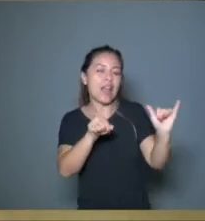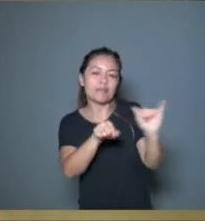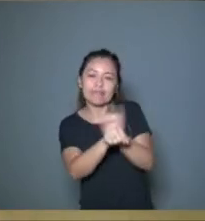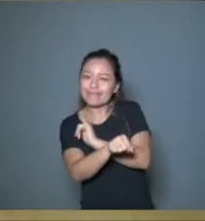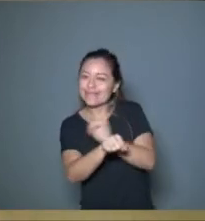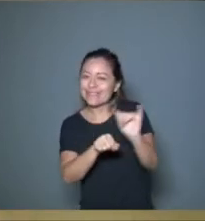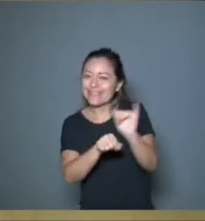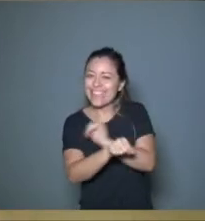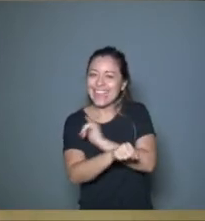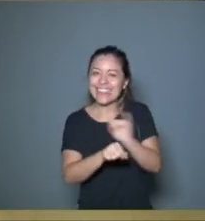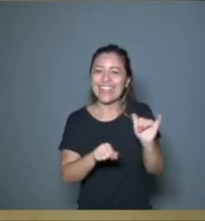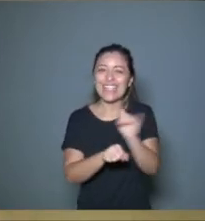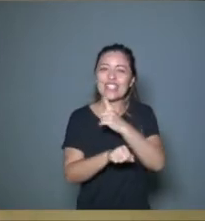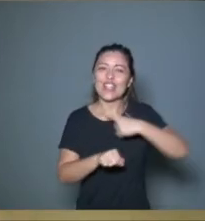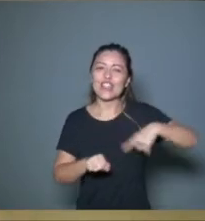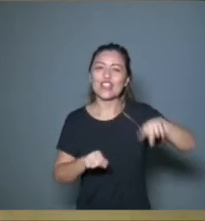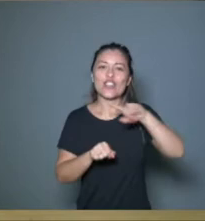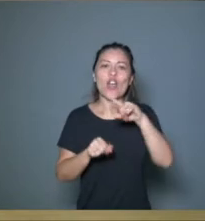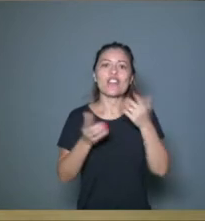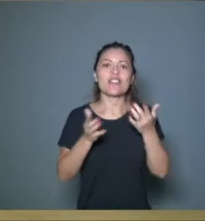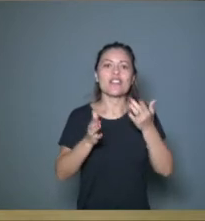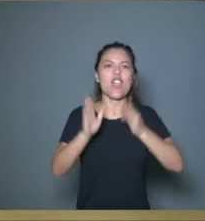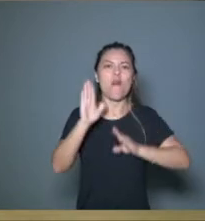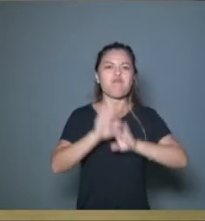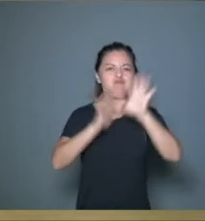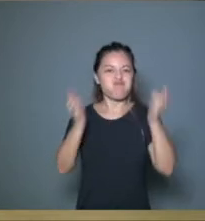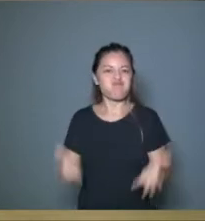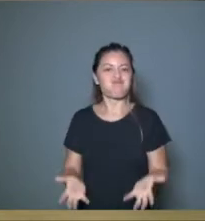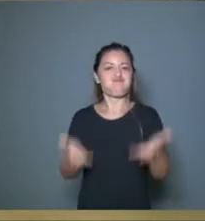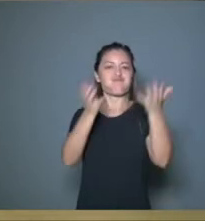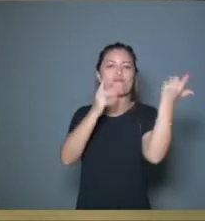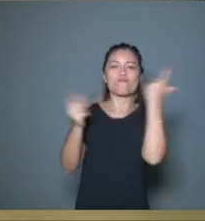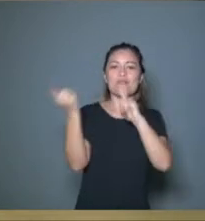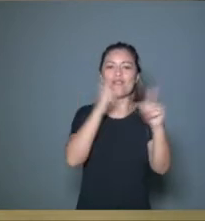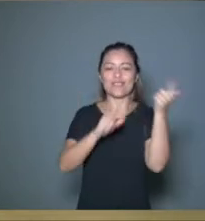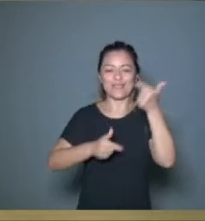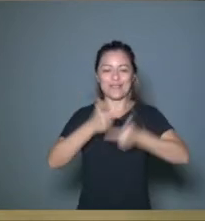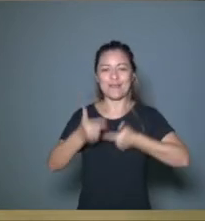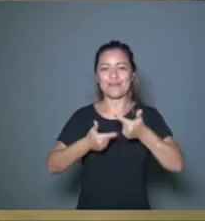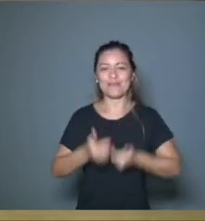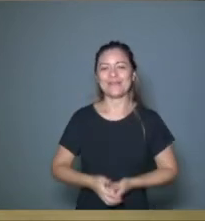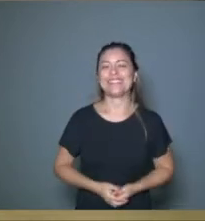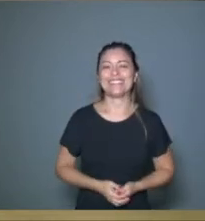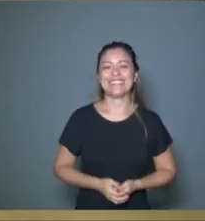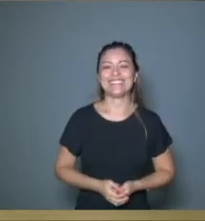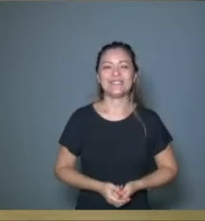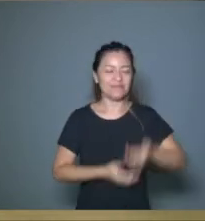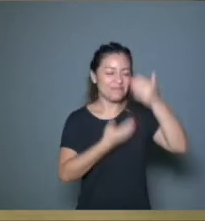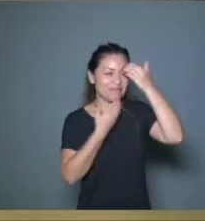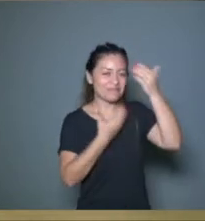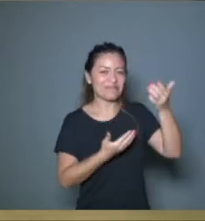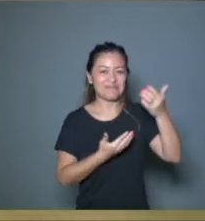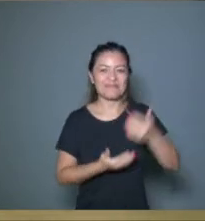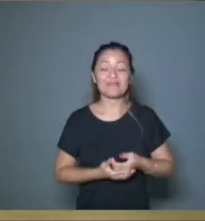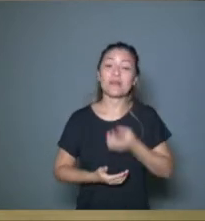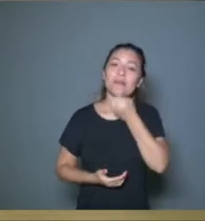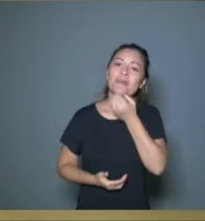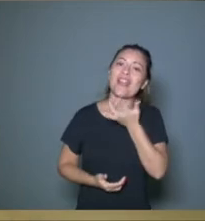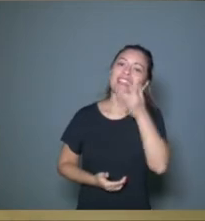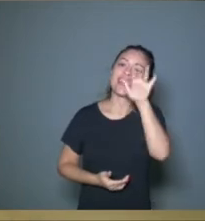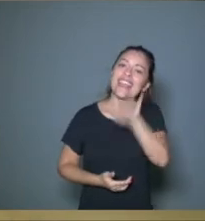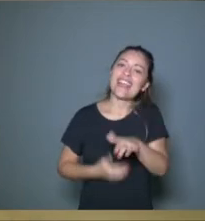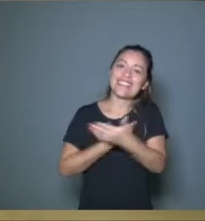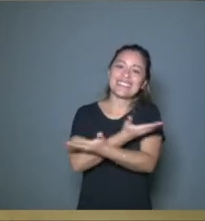fully aligned with our strategy to maximize operational efficiency. Thank you,